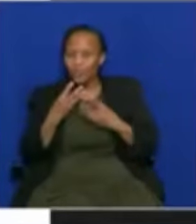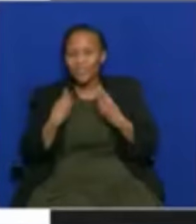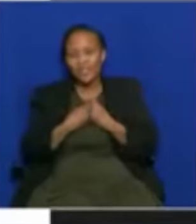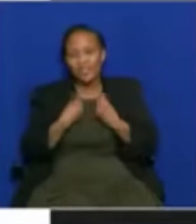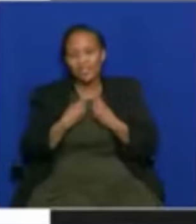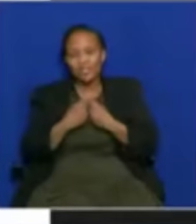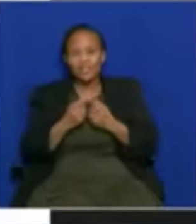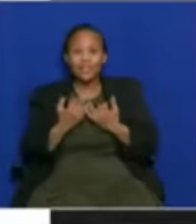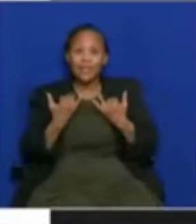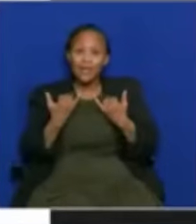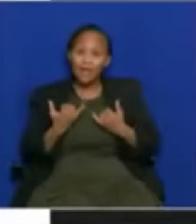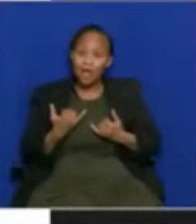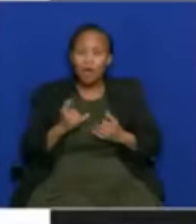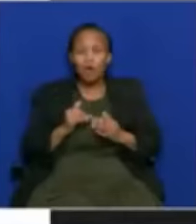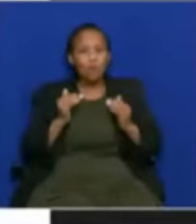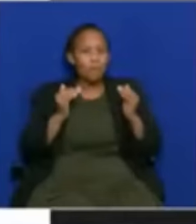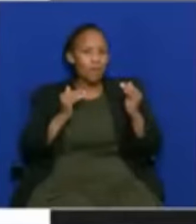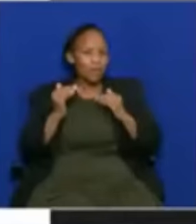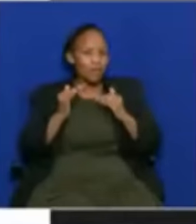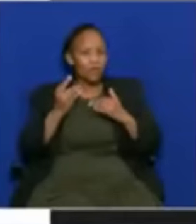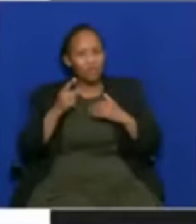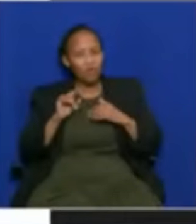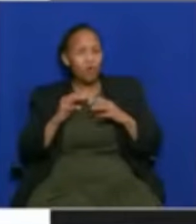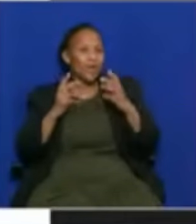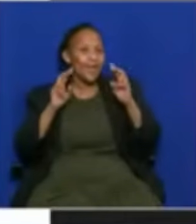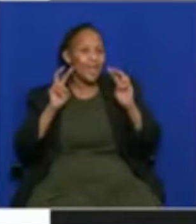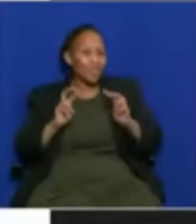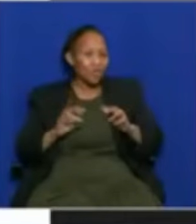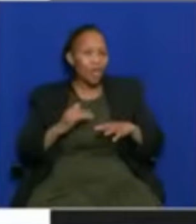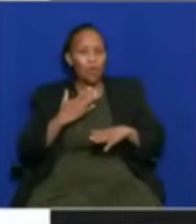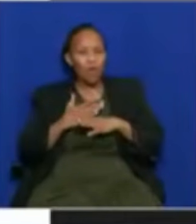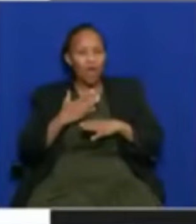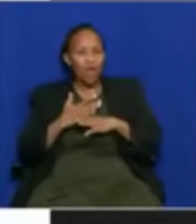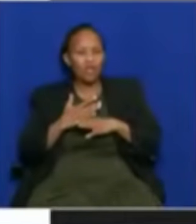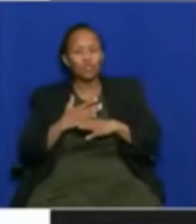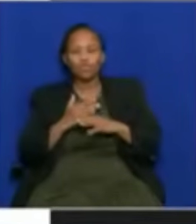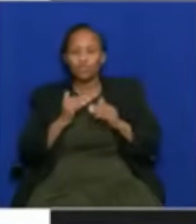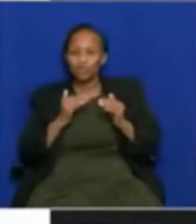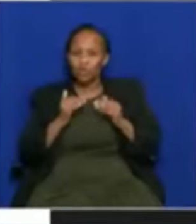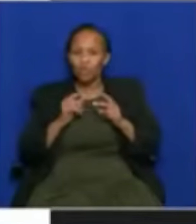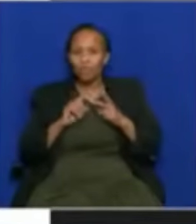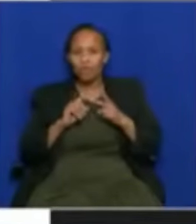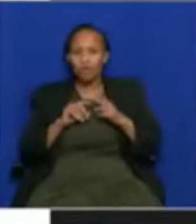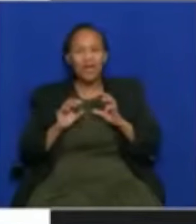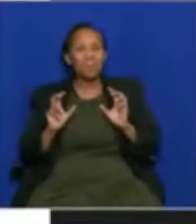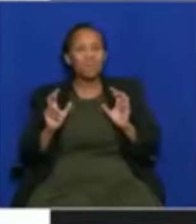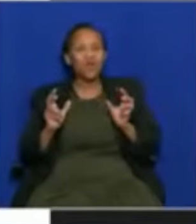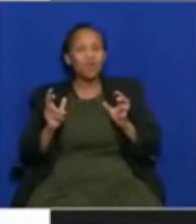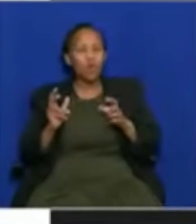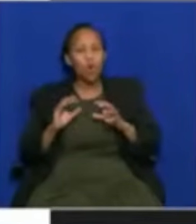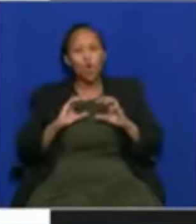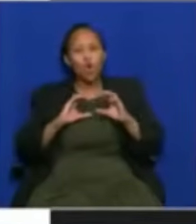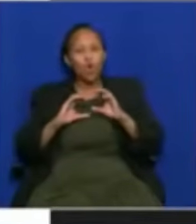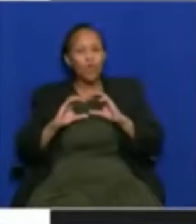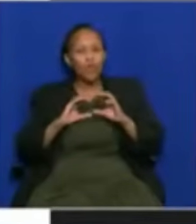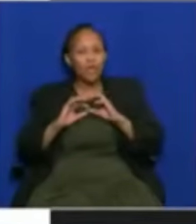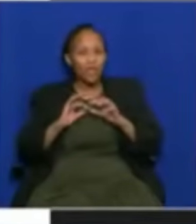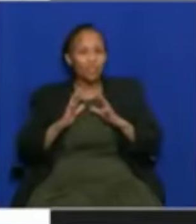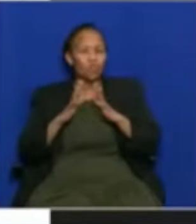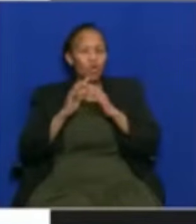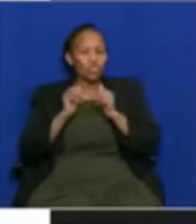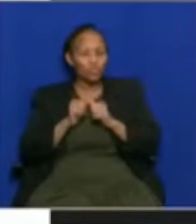of electrical workshop services, management of radio communication workshop services, management